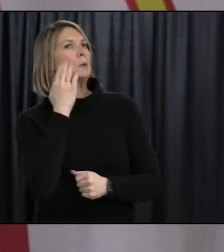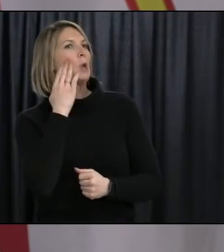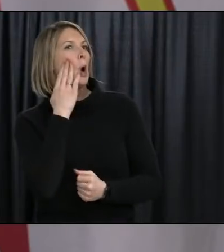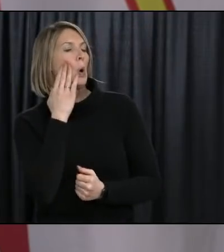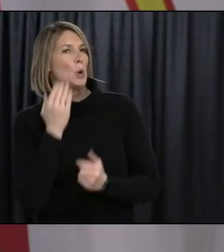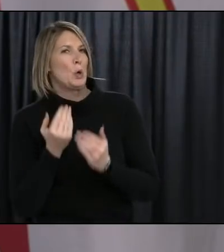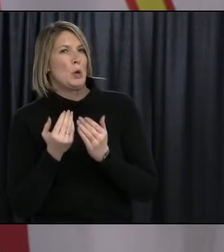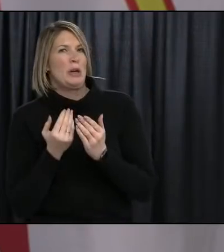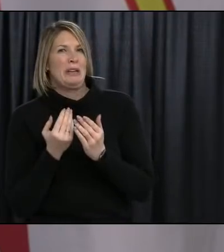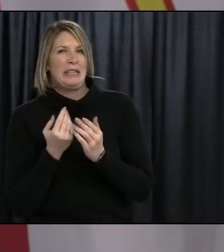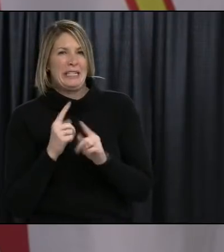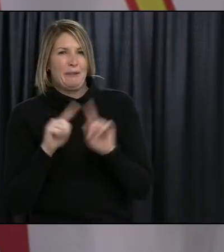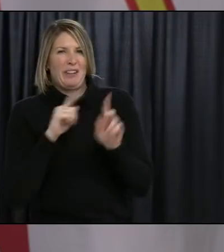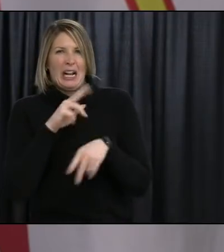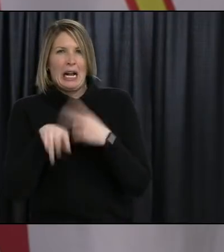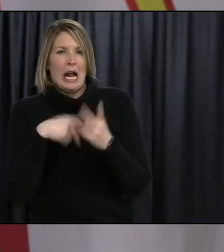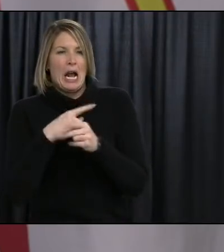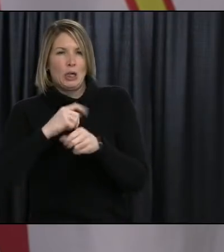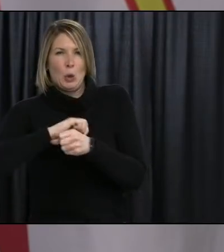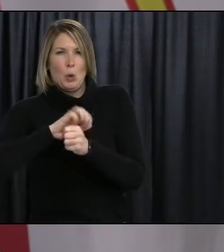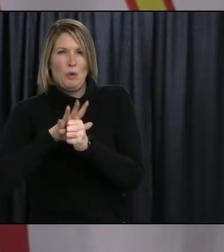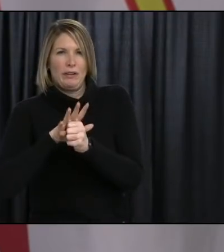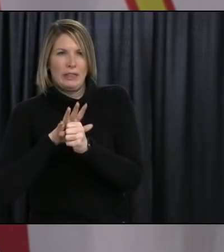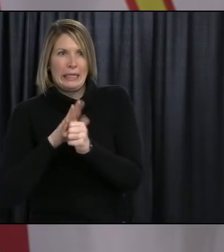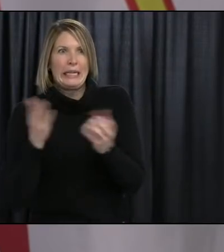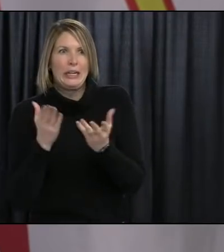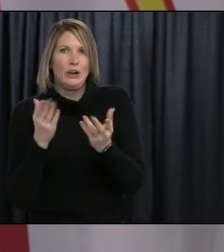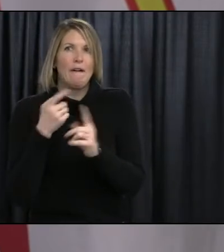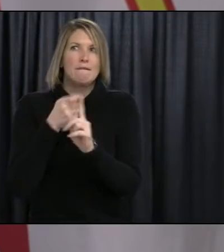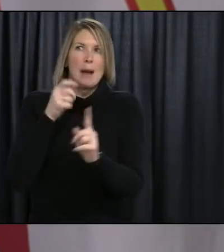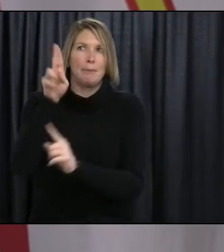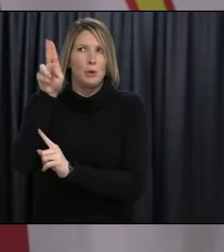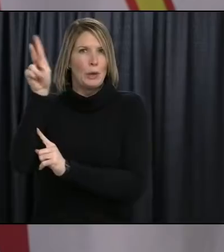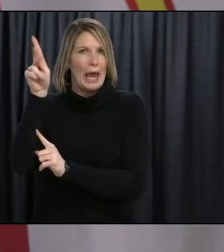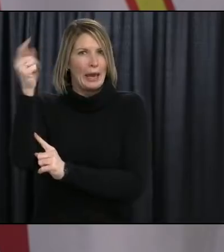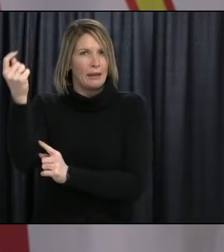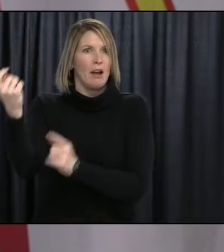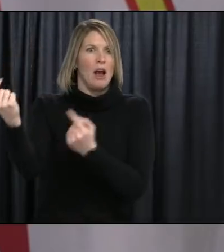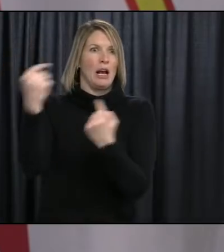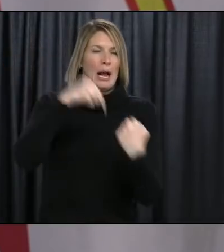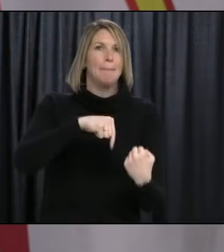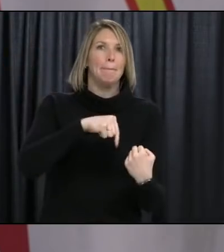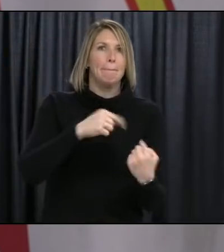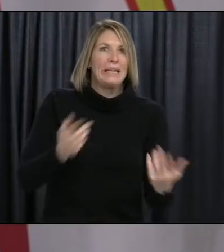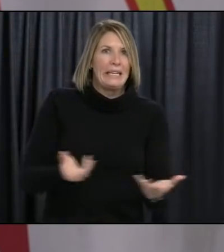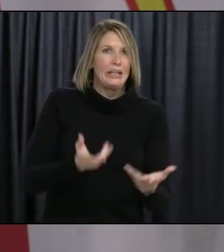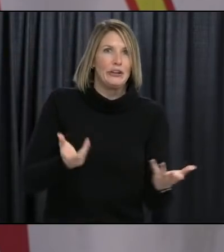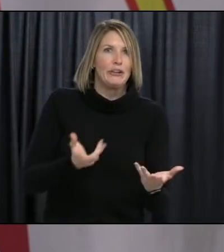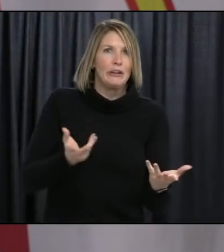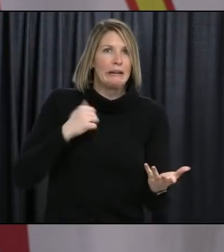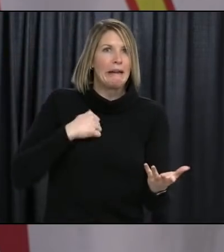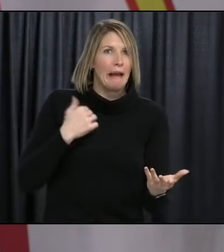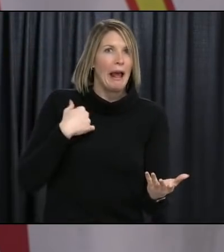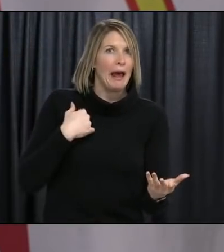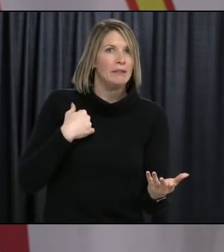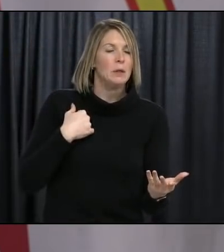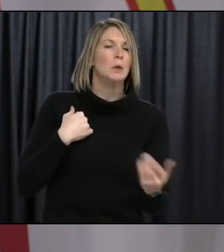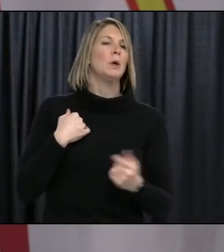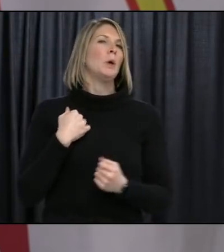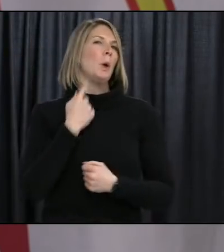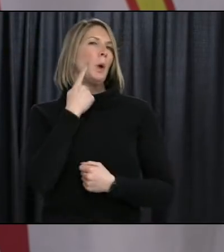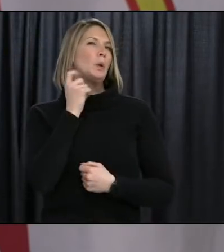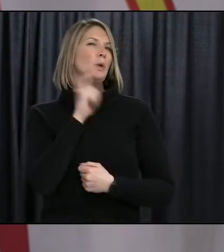been identified. We know that this variant appears to be more